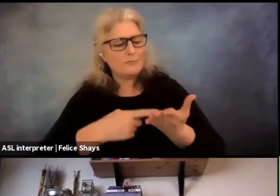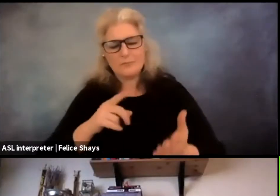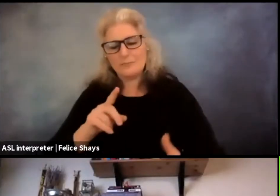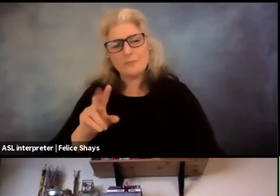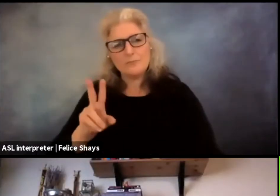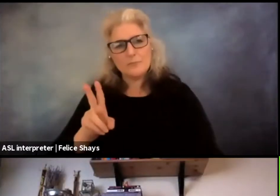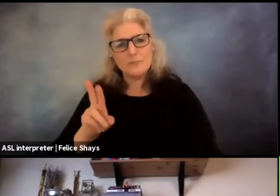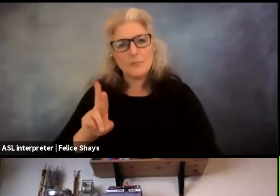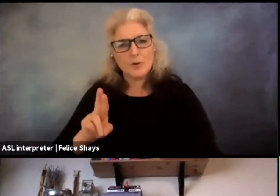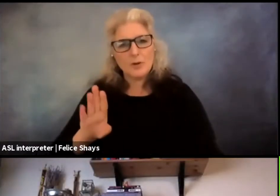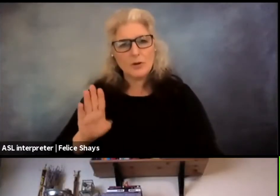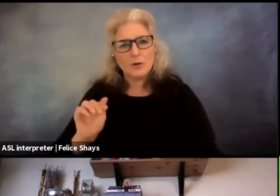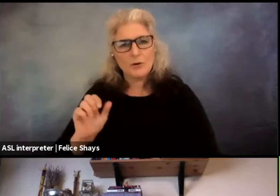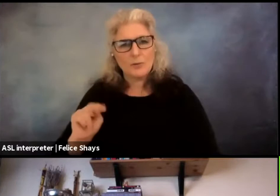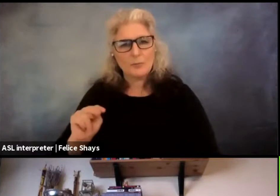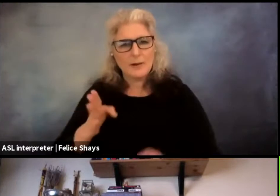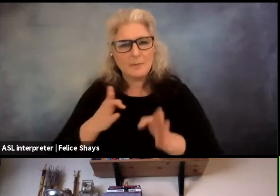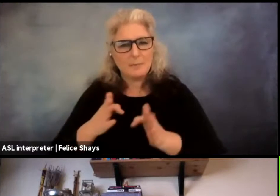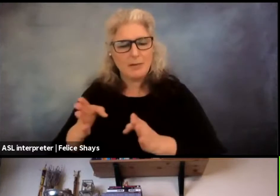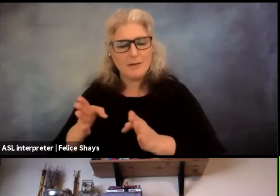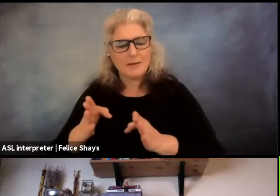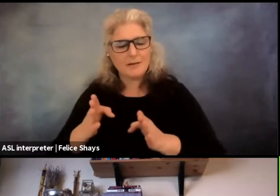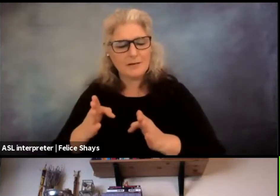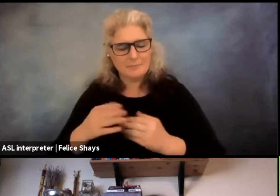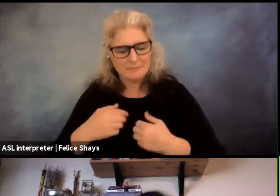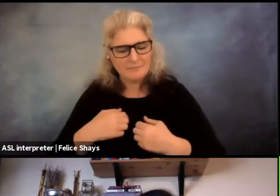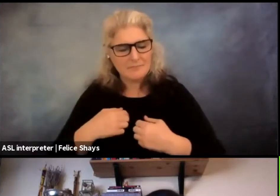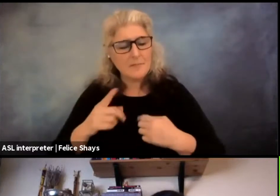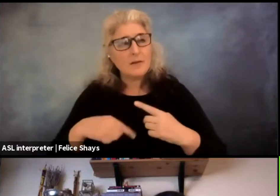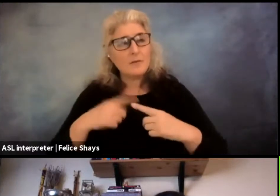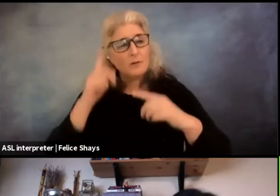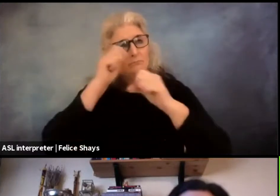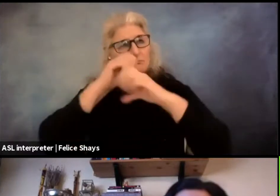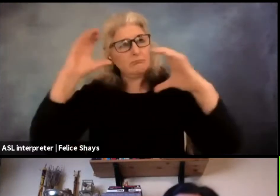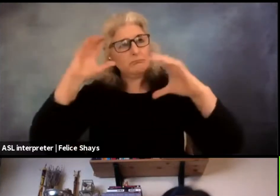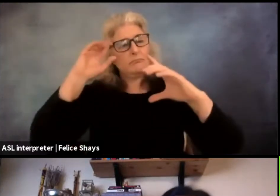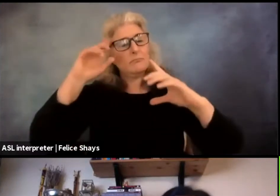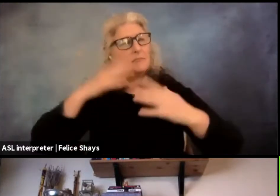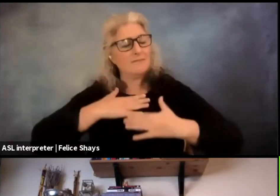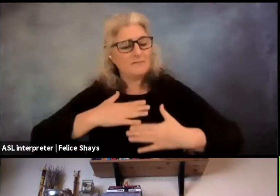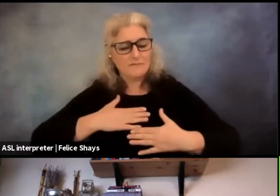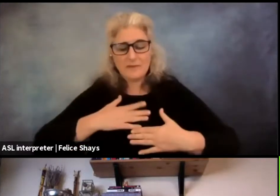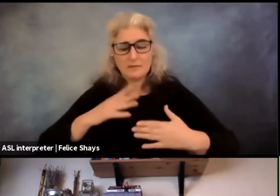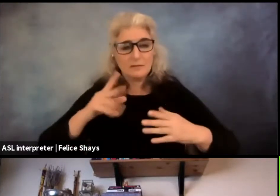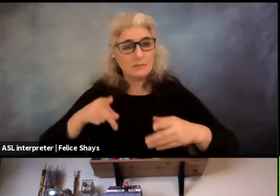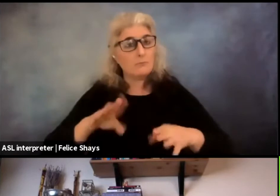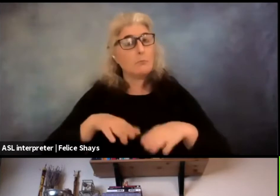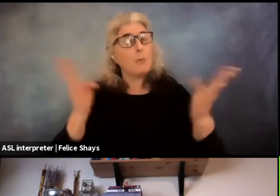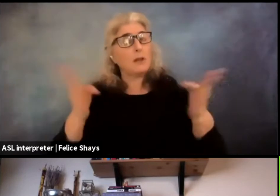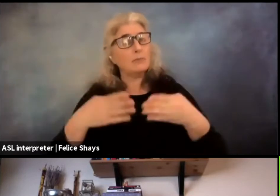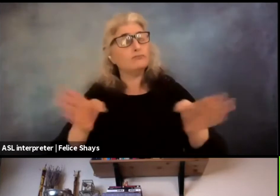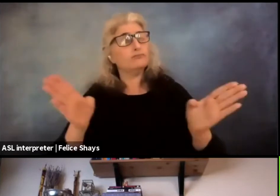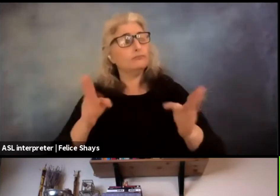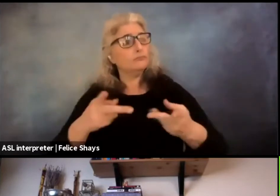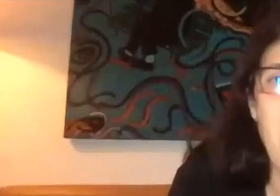When I think of physical public spaces, a bunch of us can be in them and just show up in this